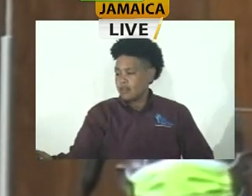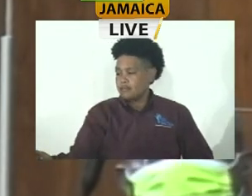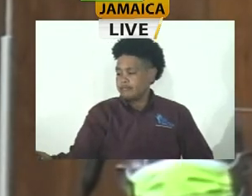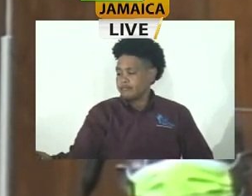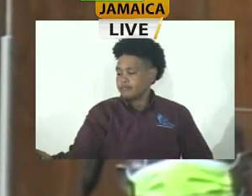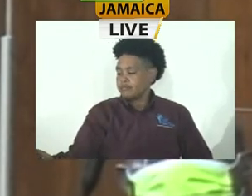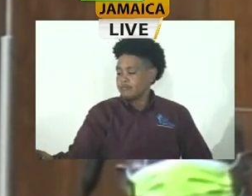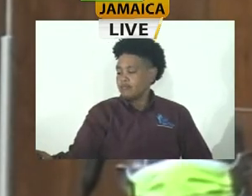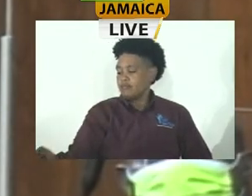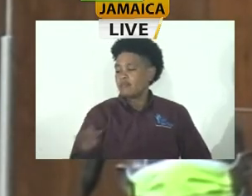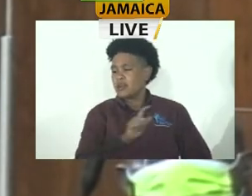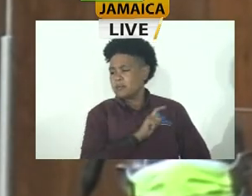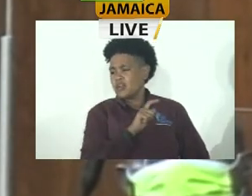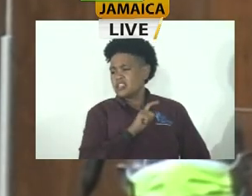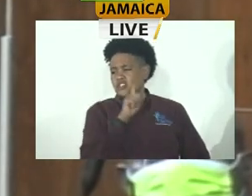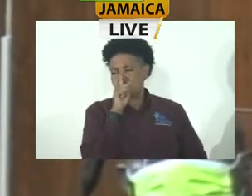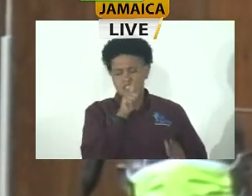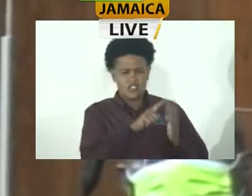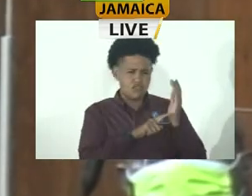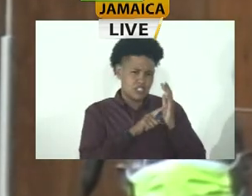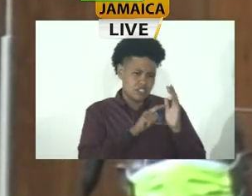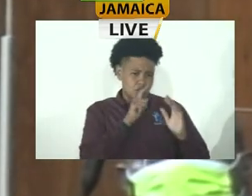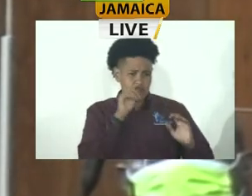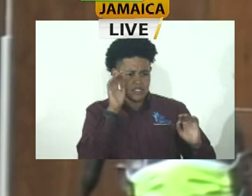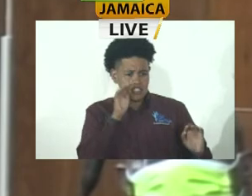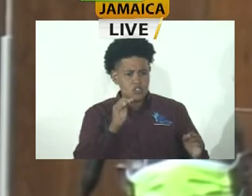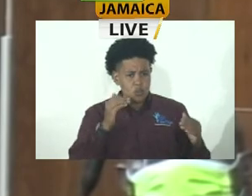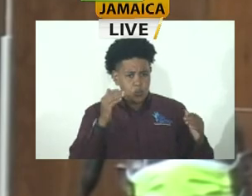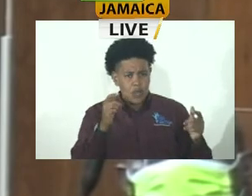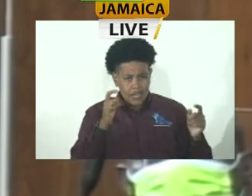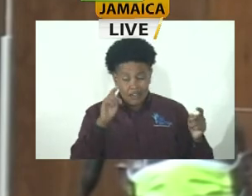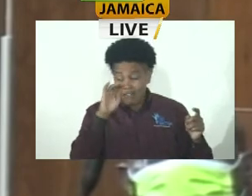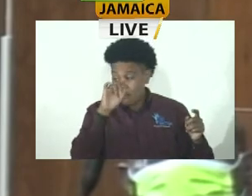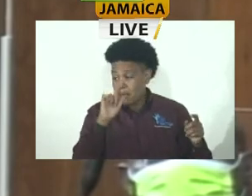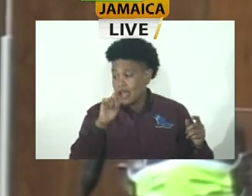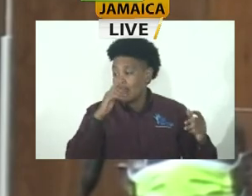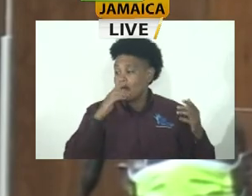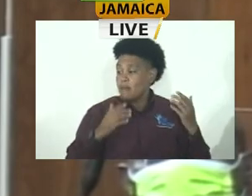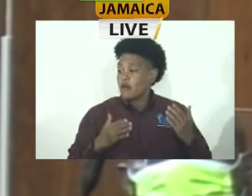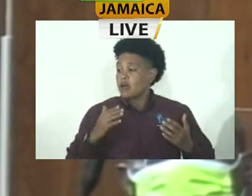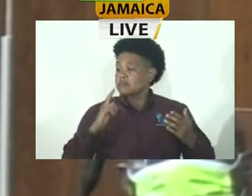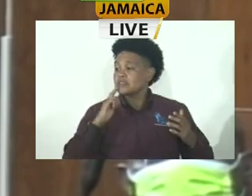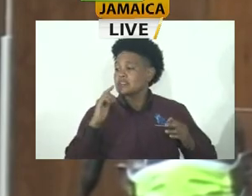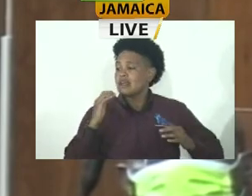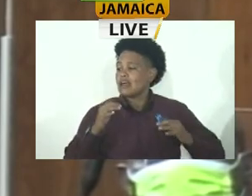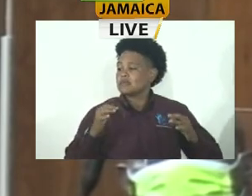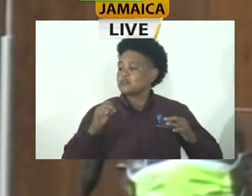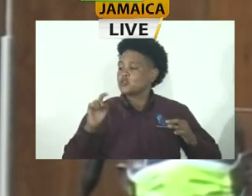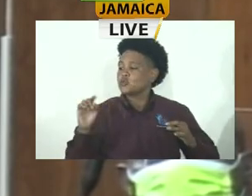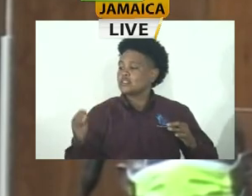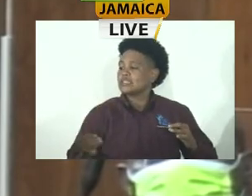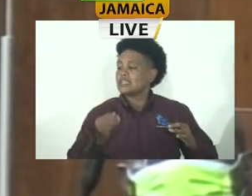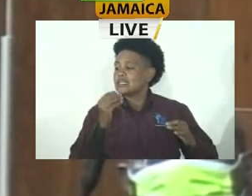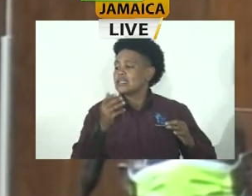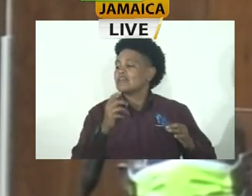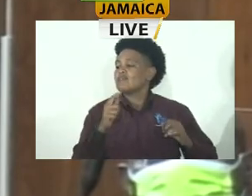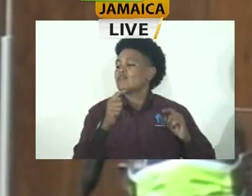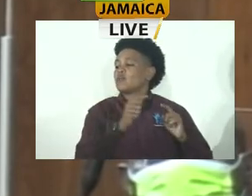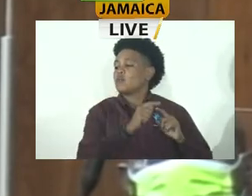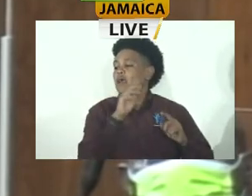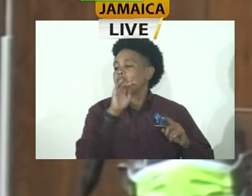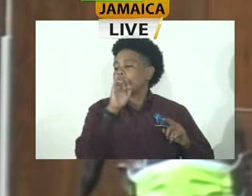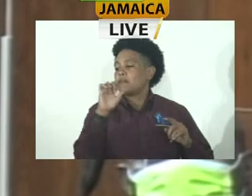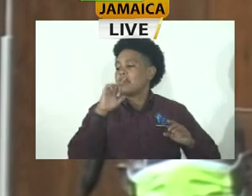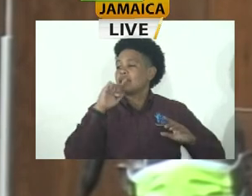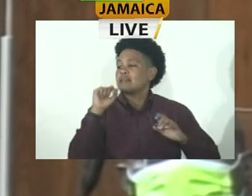critical of the decision to grant bill and perhaps an explanation should be given when bill is